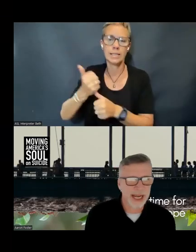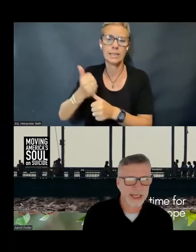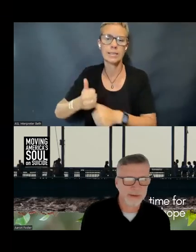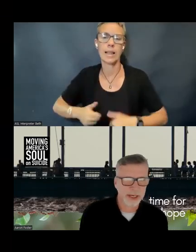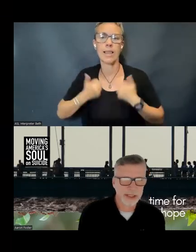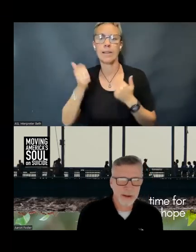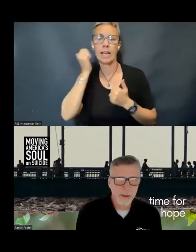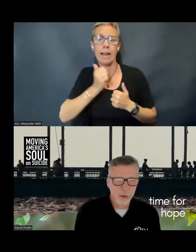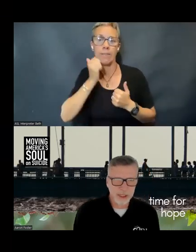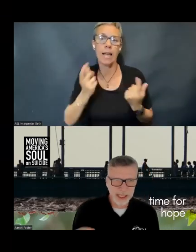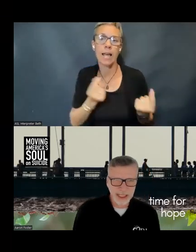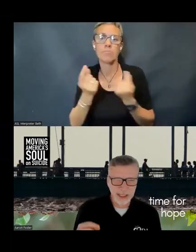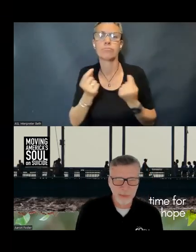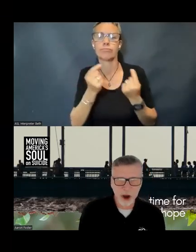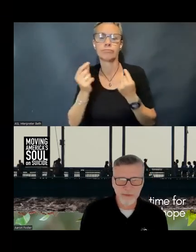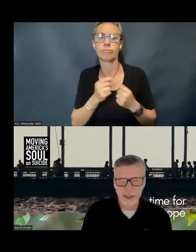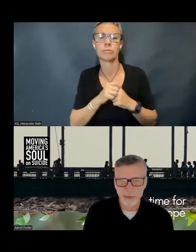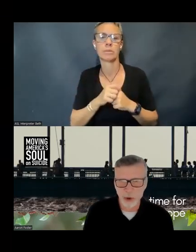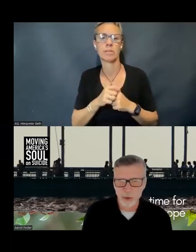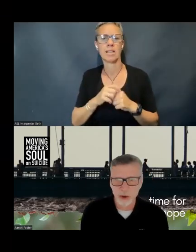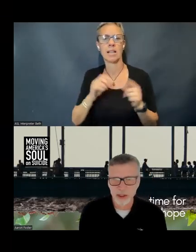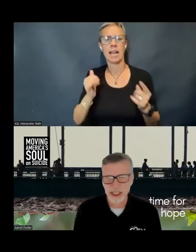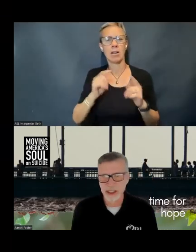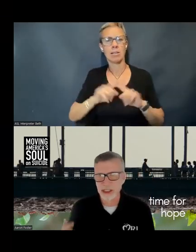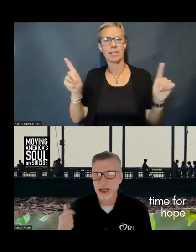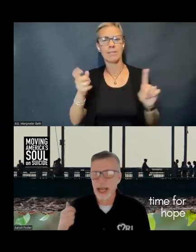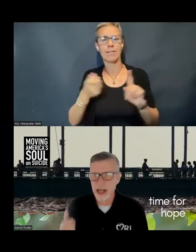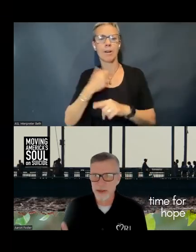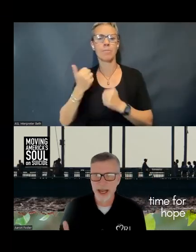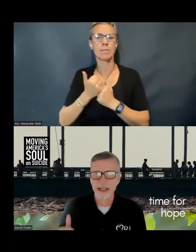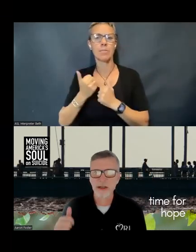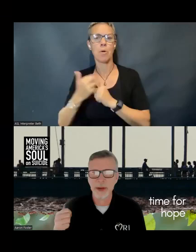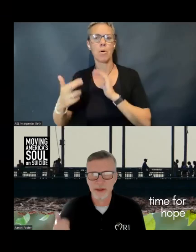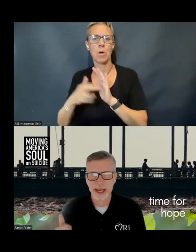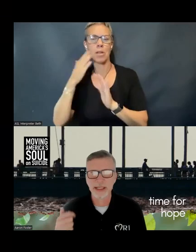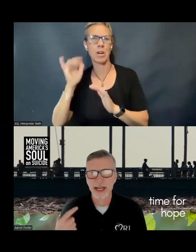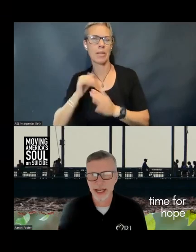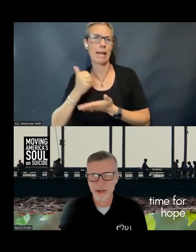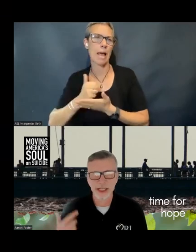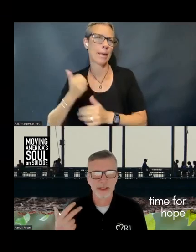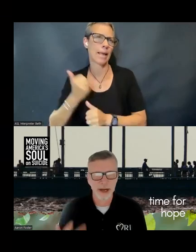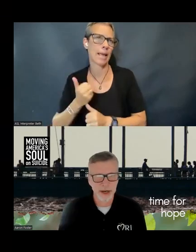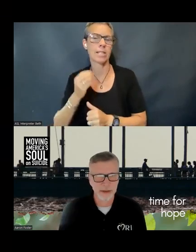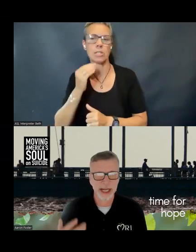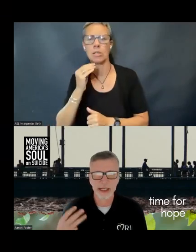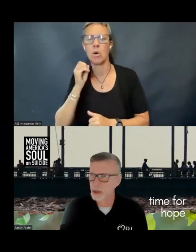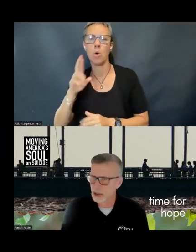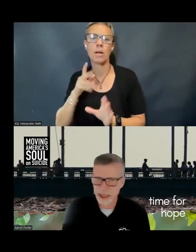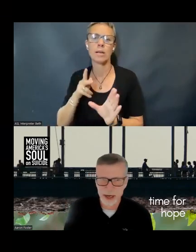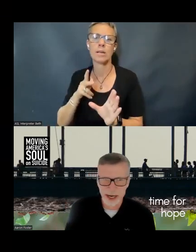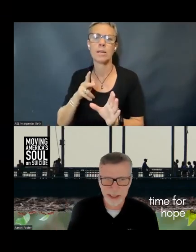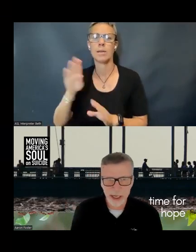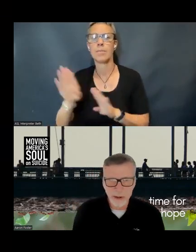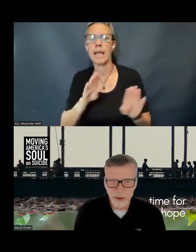daily activities. What sets us apart from the support roles such as health aides, home health aides, psychiatric techs, behavioral health techs, and